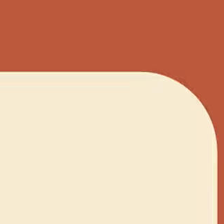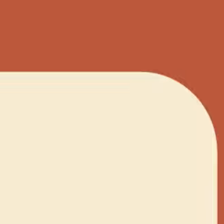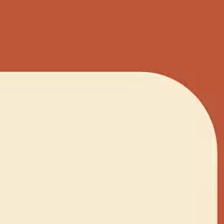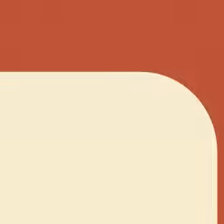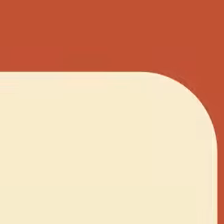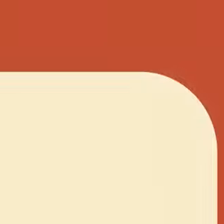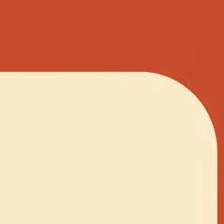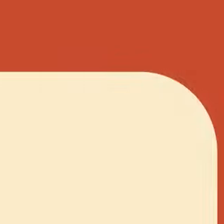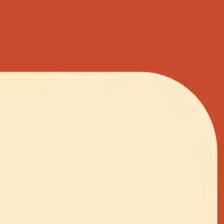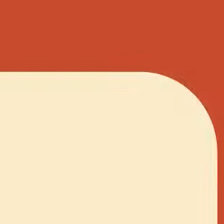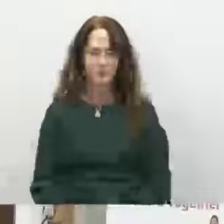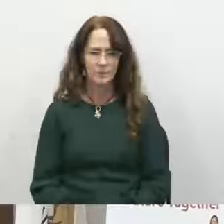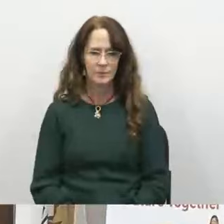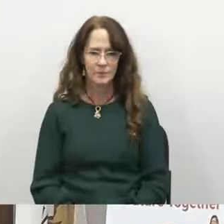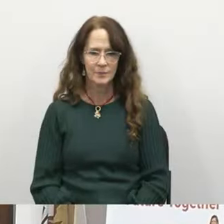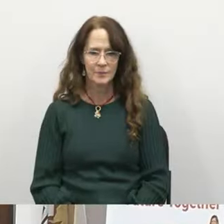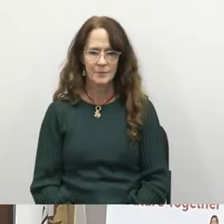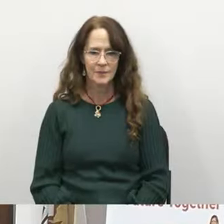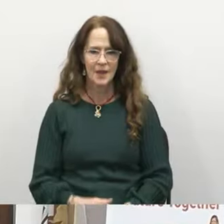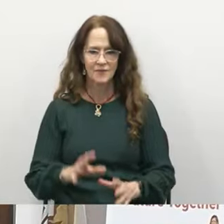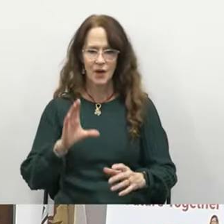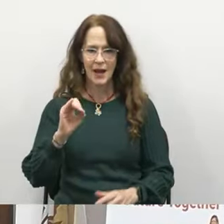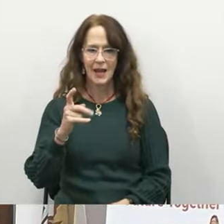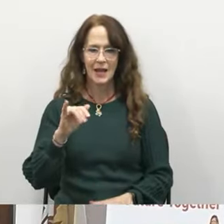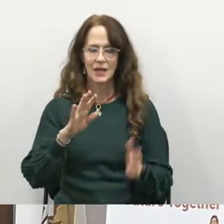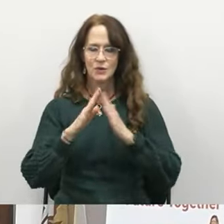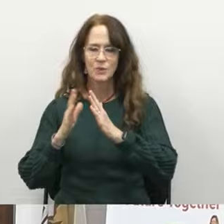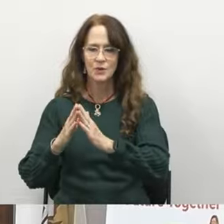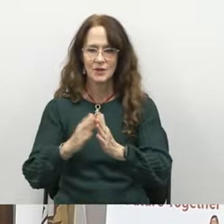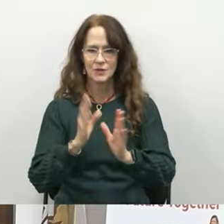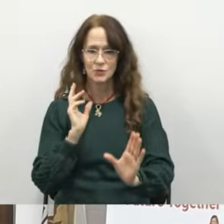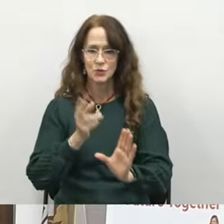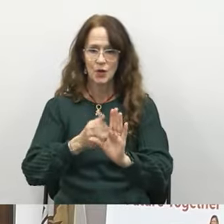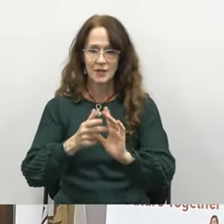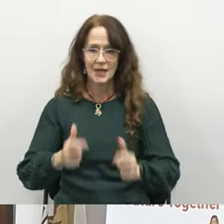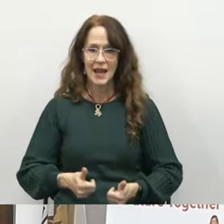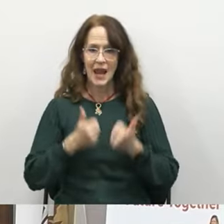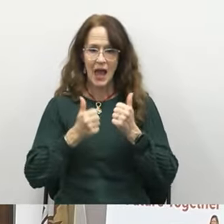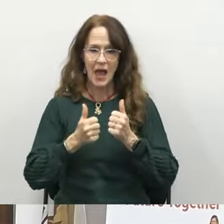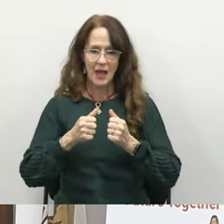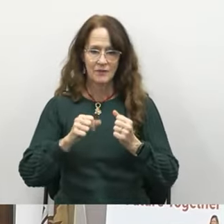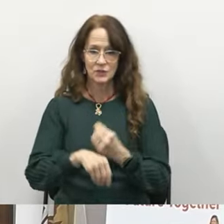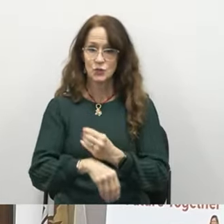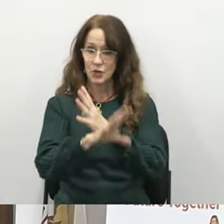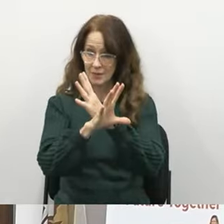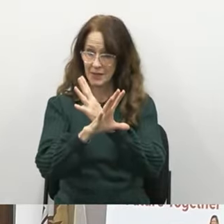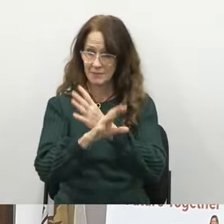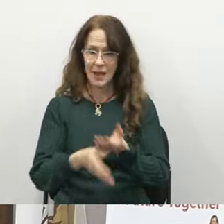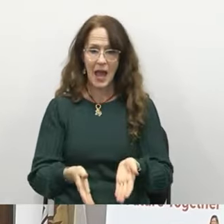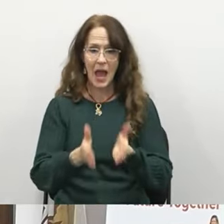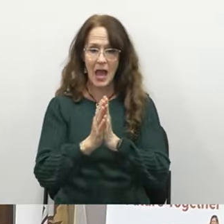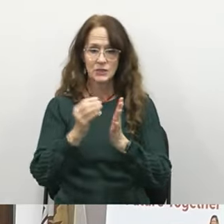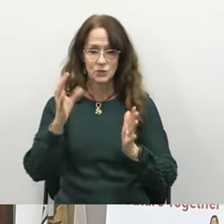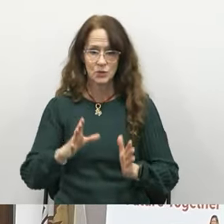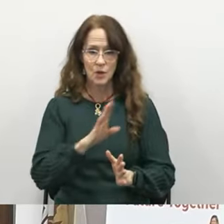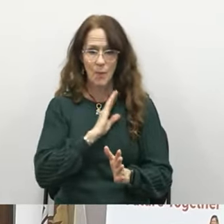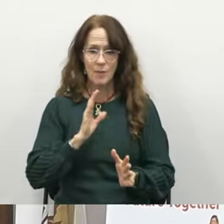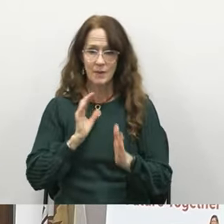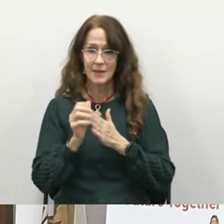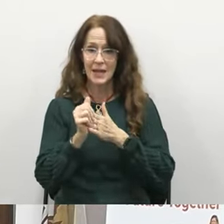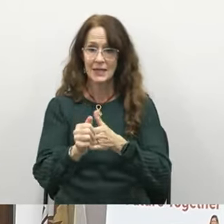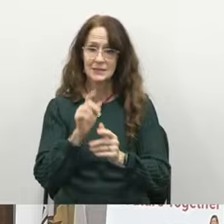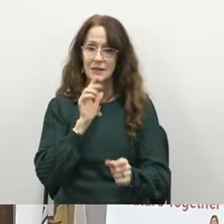Catalina community who joins us live streaming also. I will ask our student board member to lead us in the